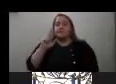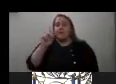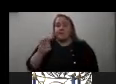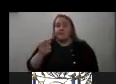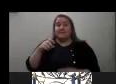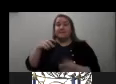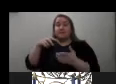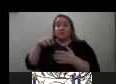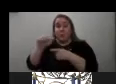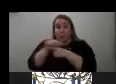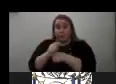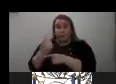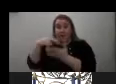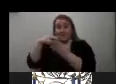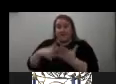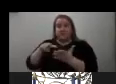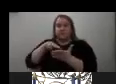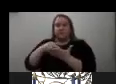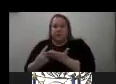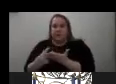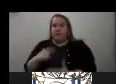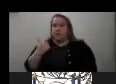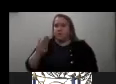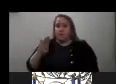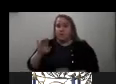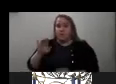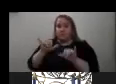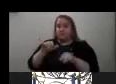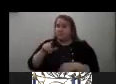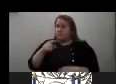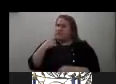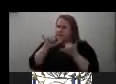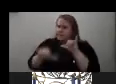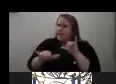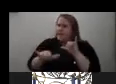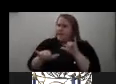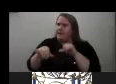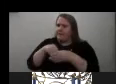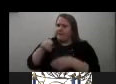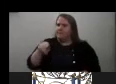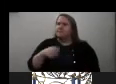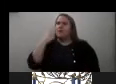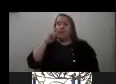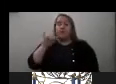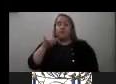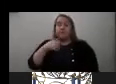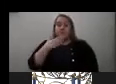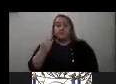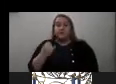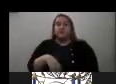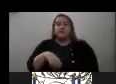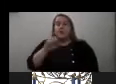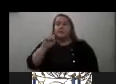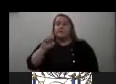fell, and George kept it in the piece. He thought that was a good idea. So in Serenade,